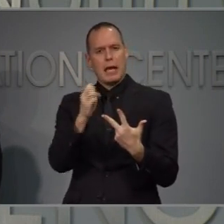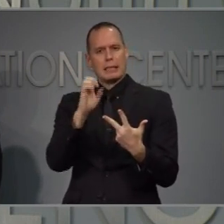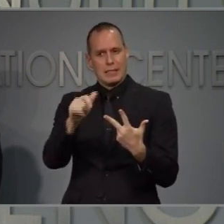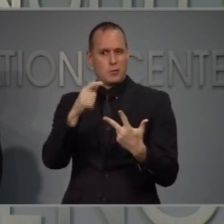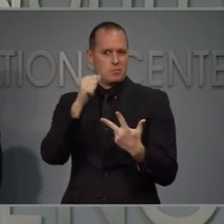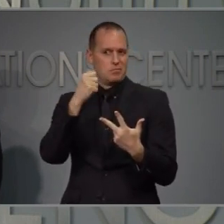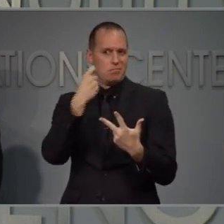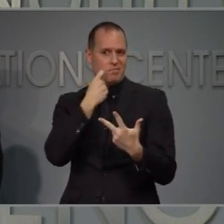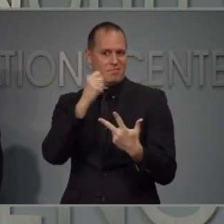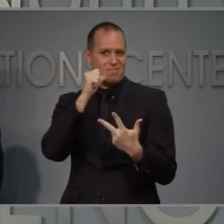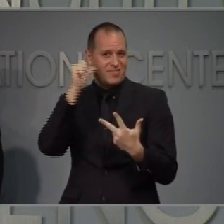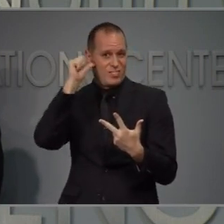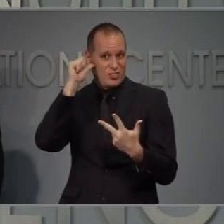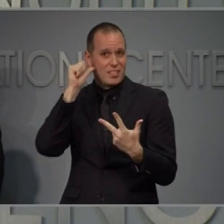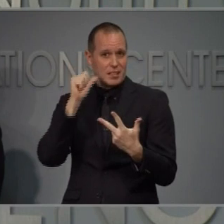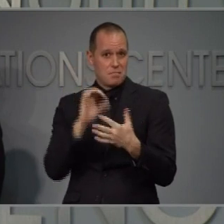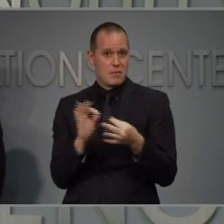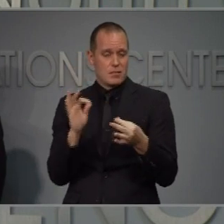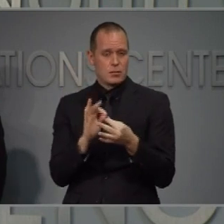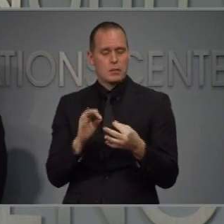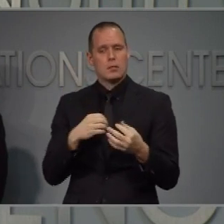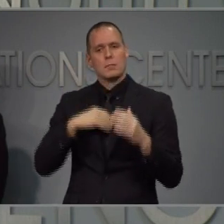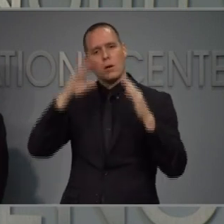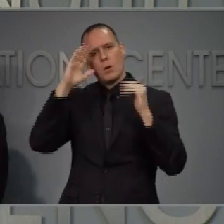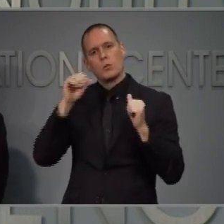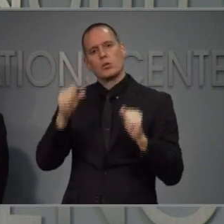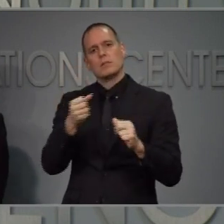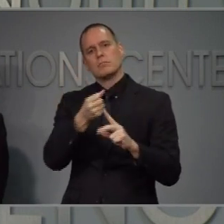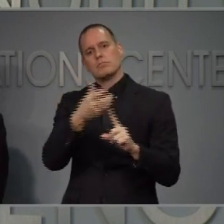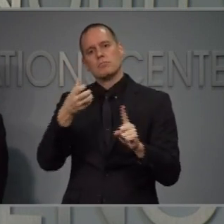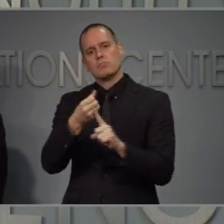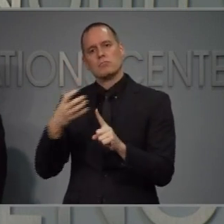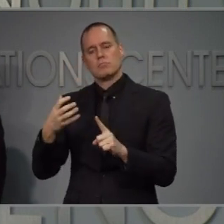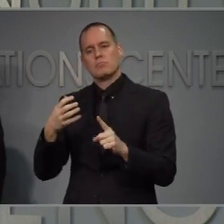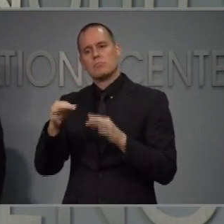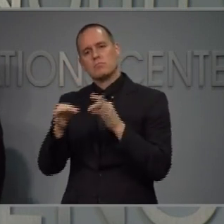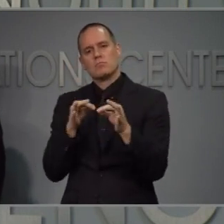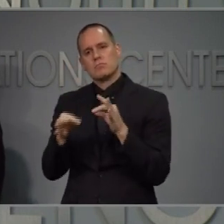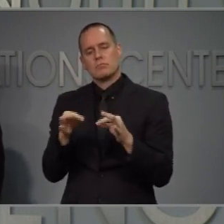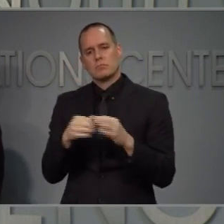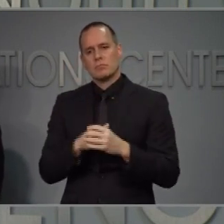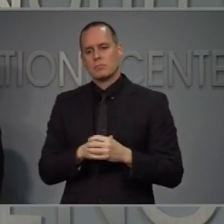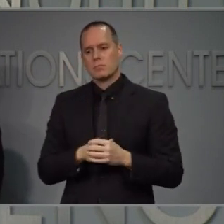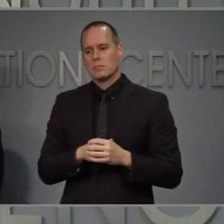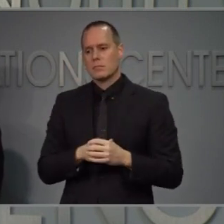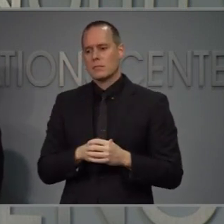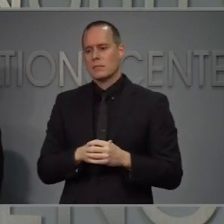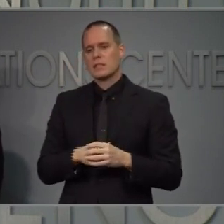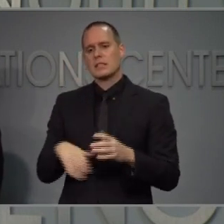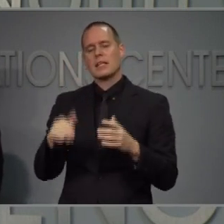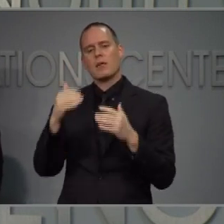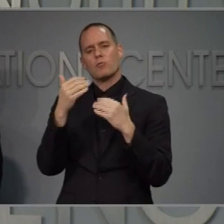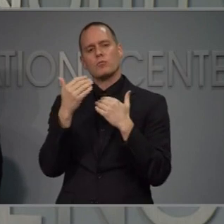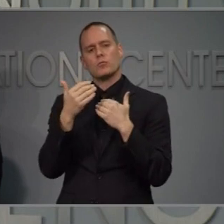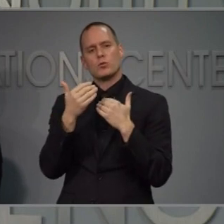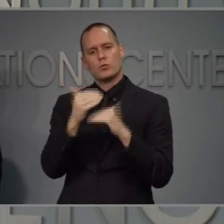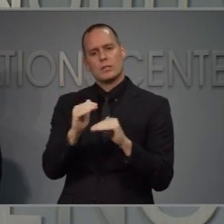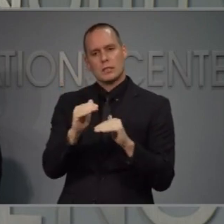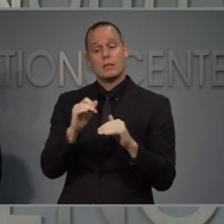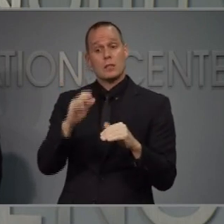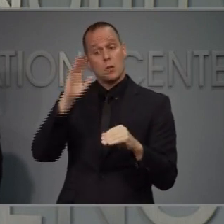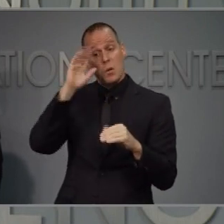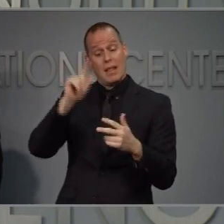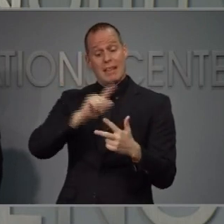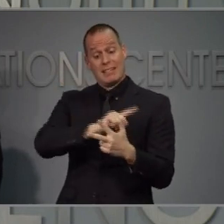mentioned yesterday. I was hoping that you guys could elaborate a bit on loosening some of the restrictions around mass gatherings in later